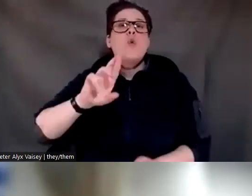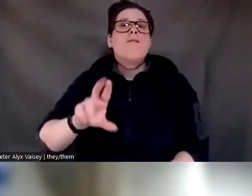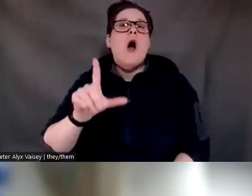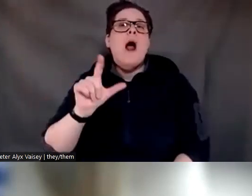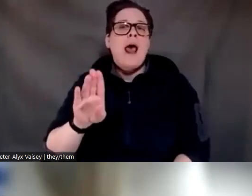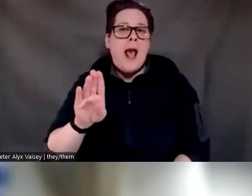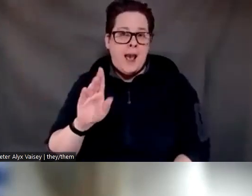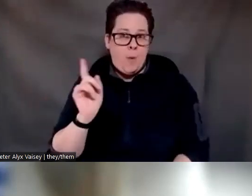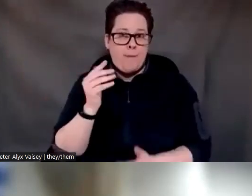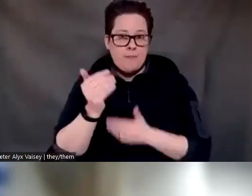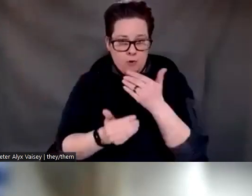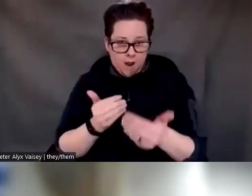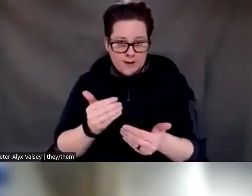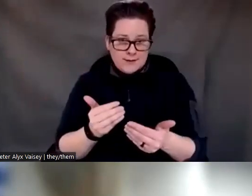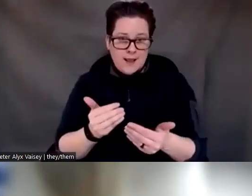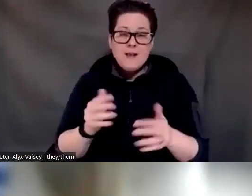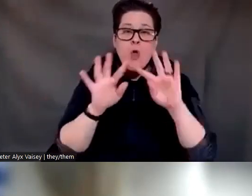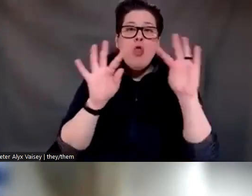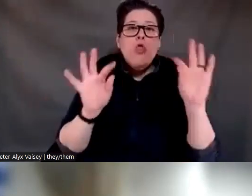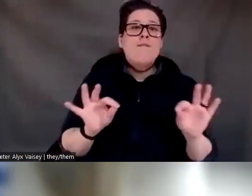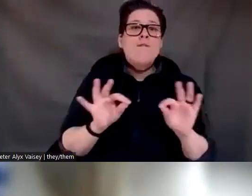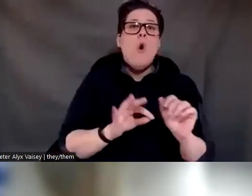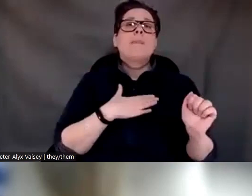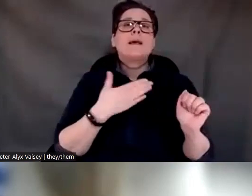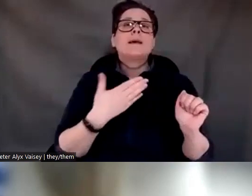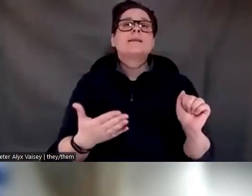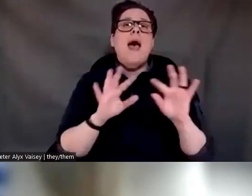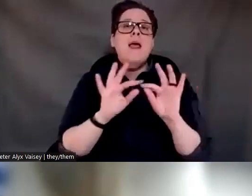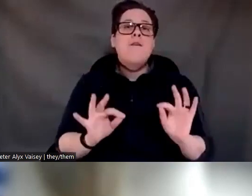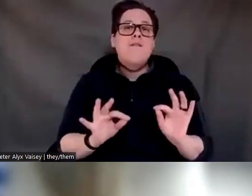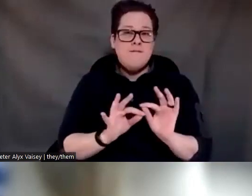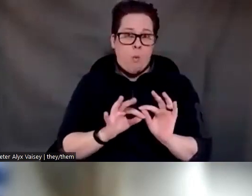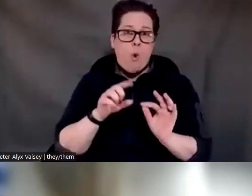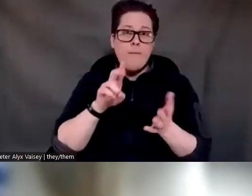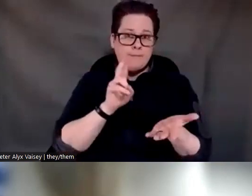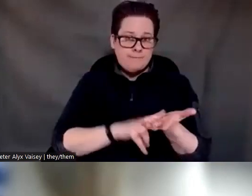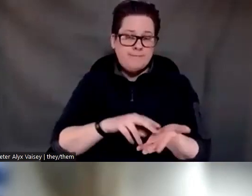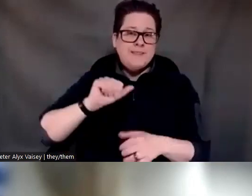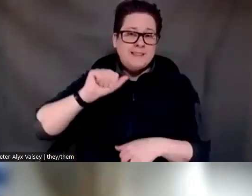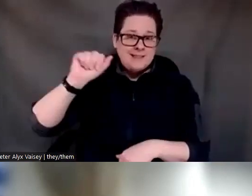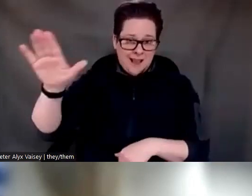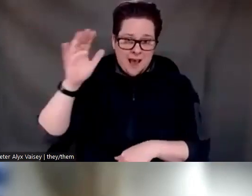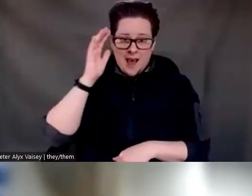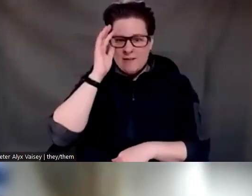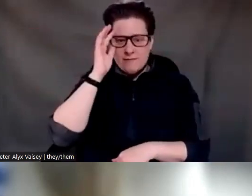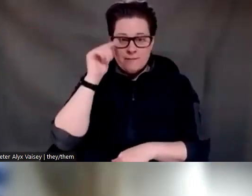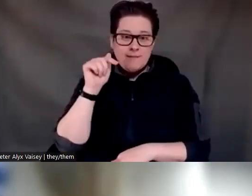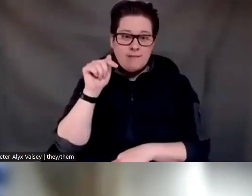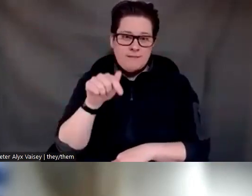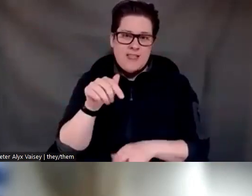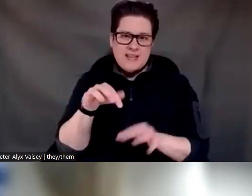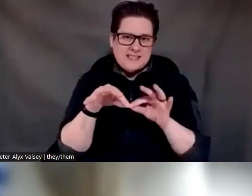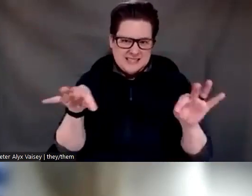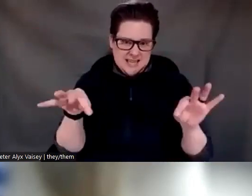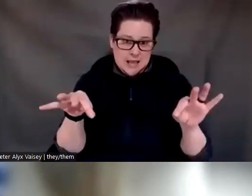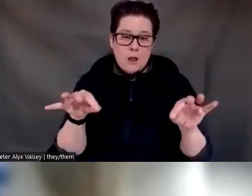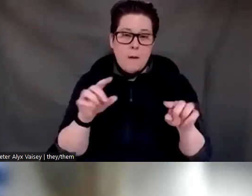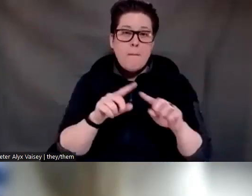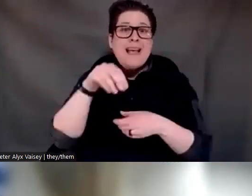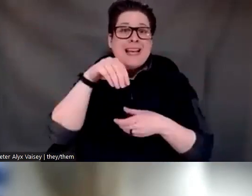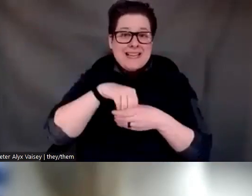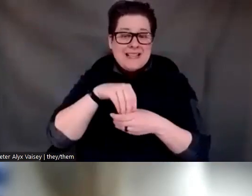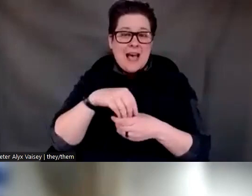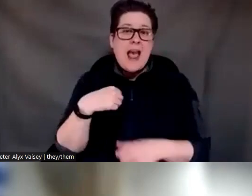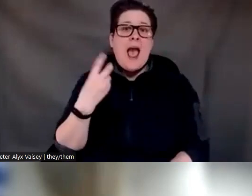process. There's a consent form in that you will send in, and this one is sealed. But it comes with